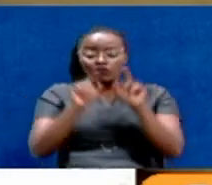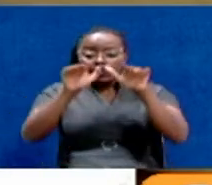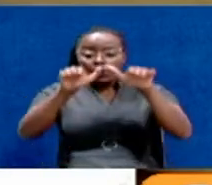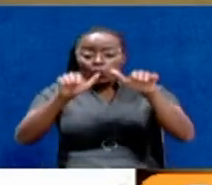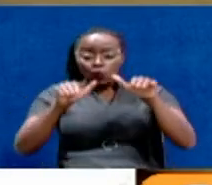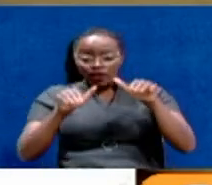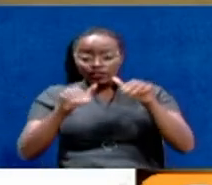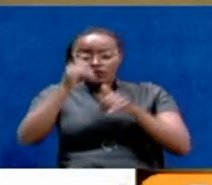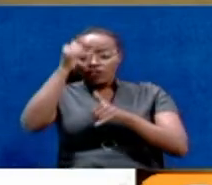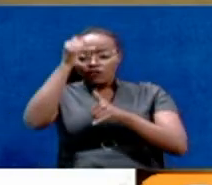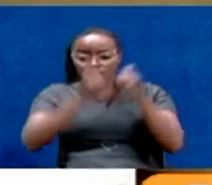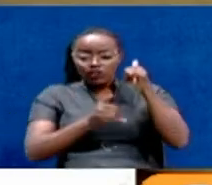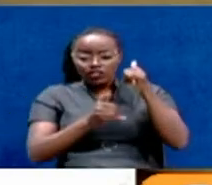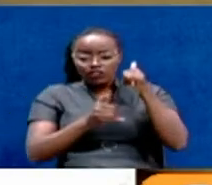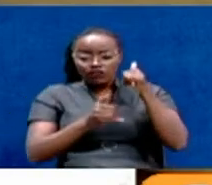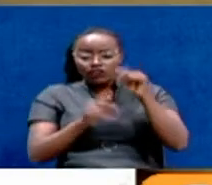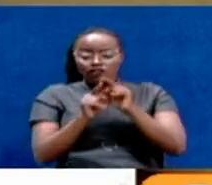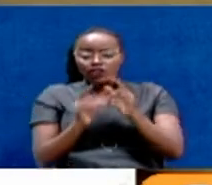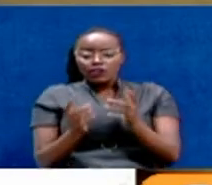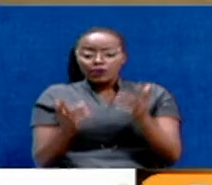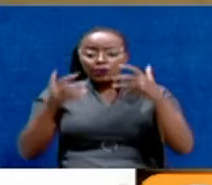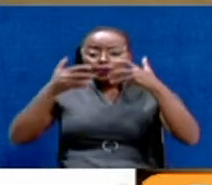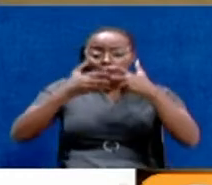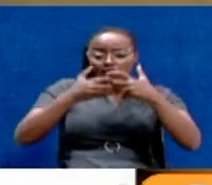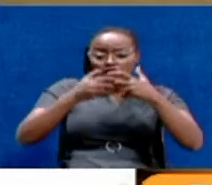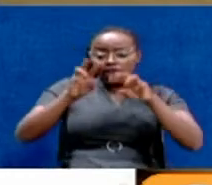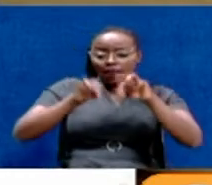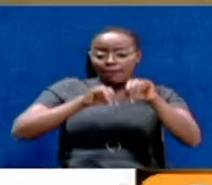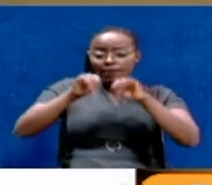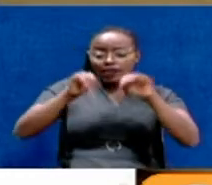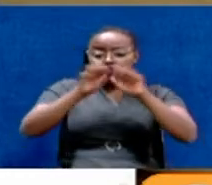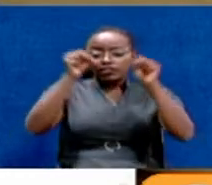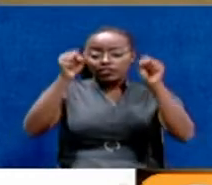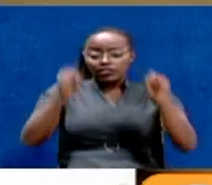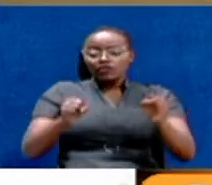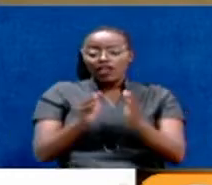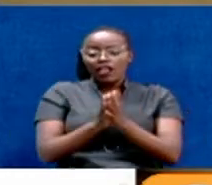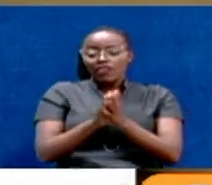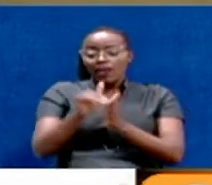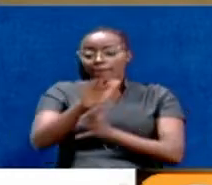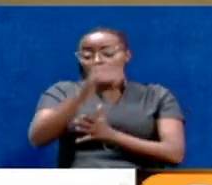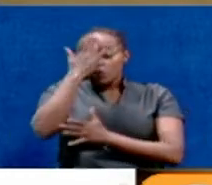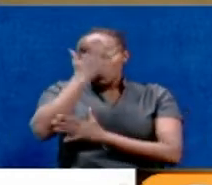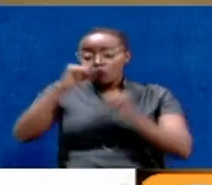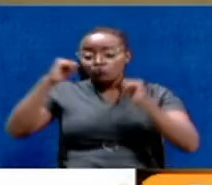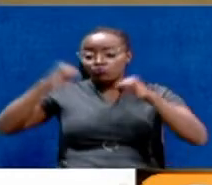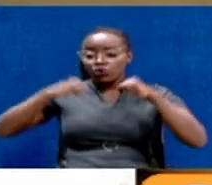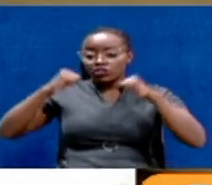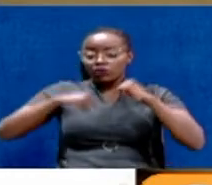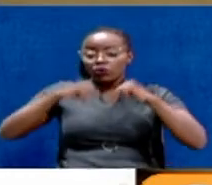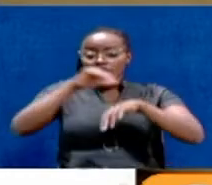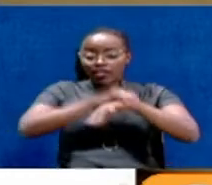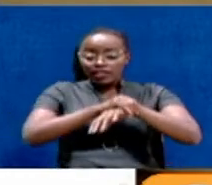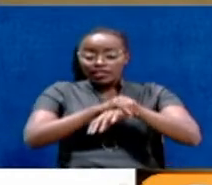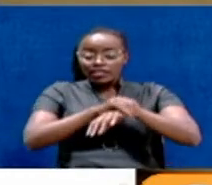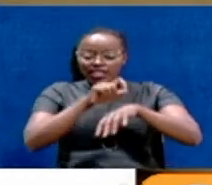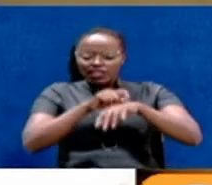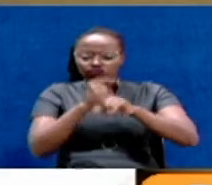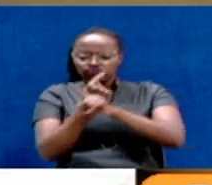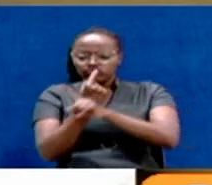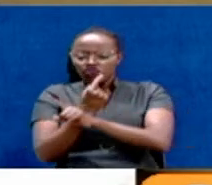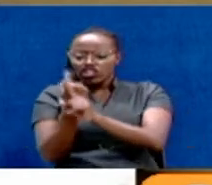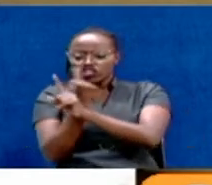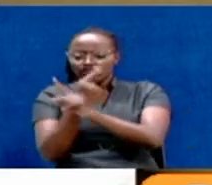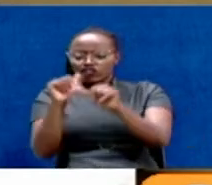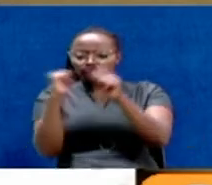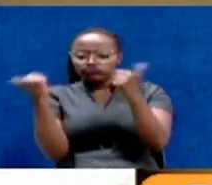awaiting the finalization of the integrated customs management system and the Kentrade platform, so that we'll be able to get the timestamps for the various